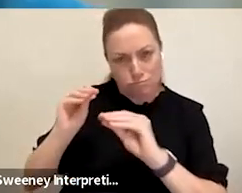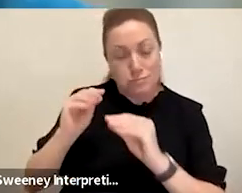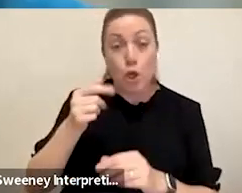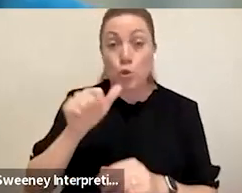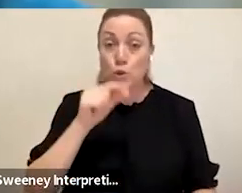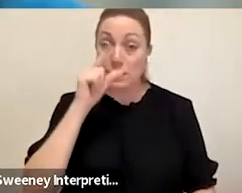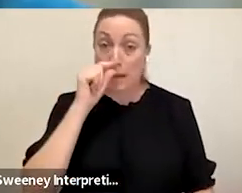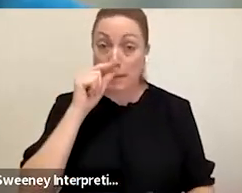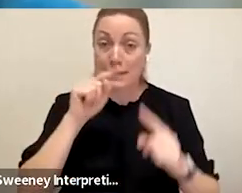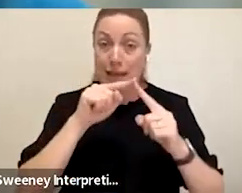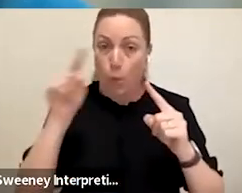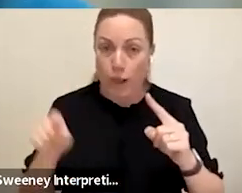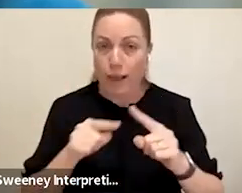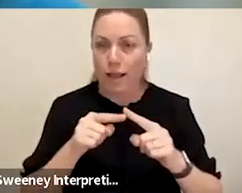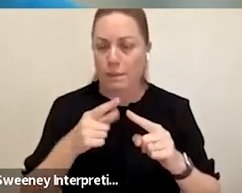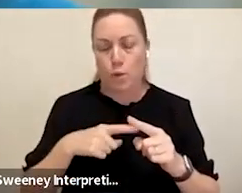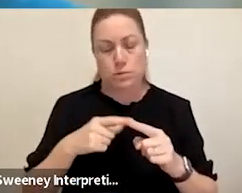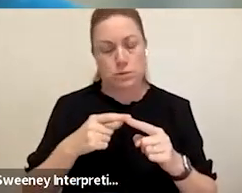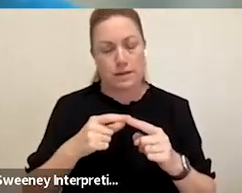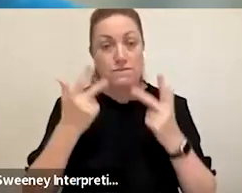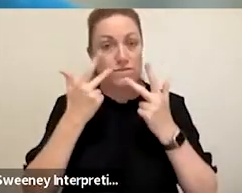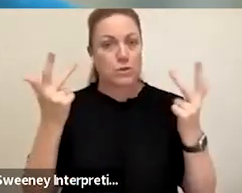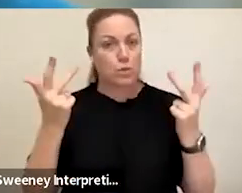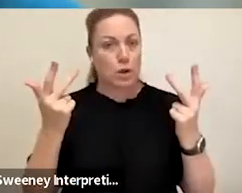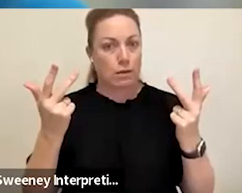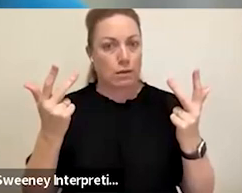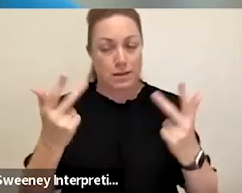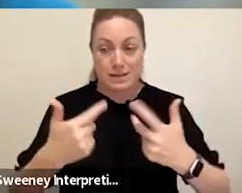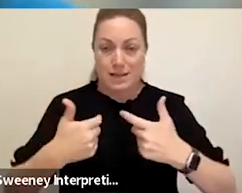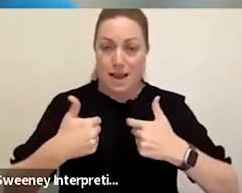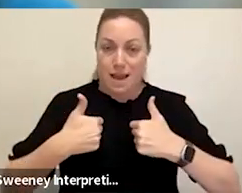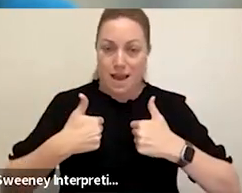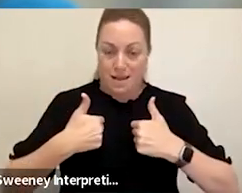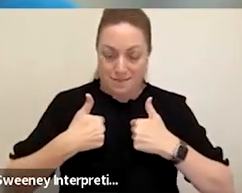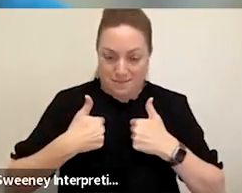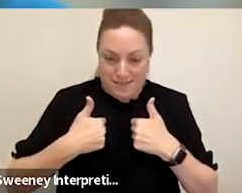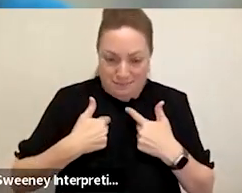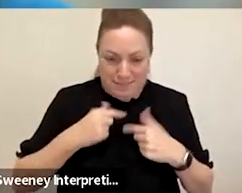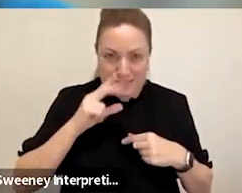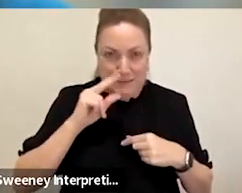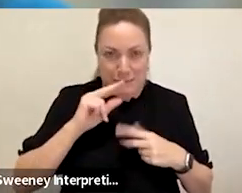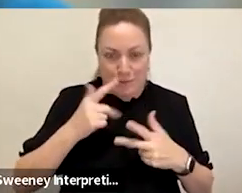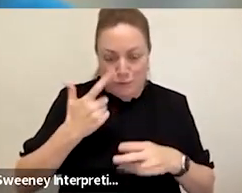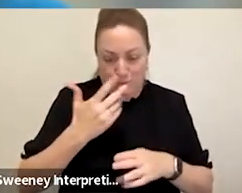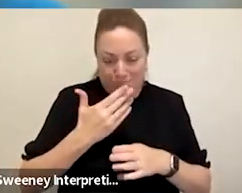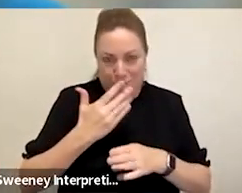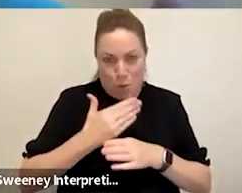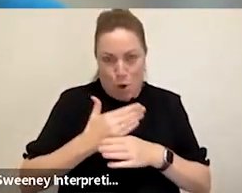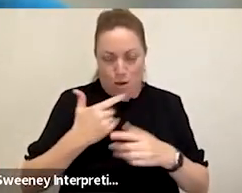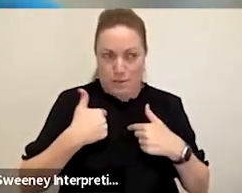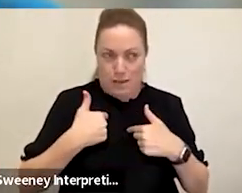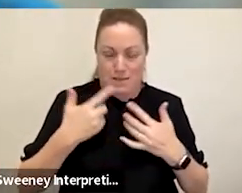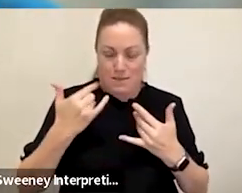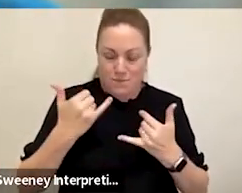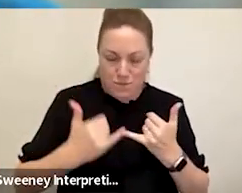visual support as well. Coming from a speech pathologist as well, I'm very communication based, so PSEP really helped